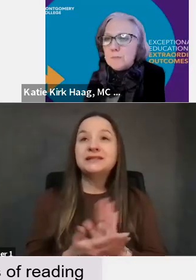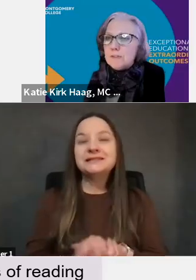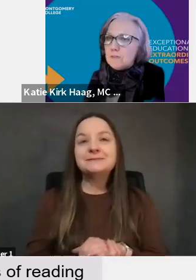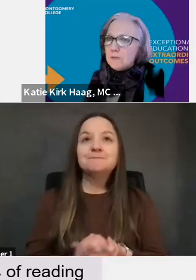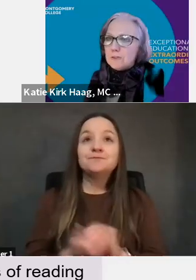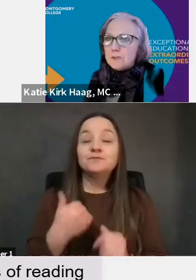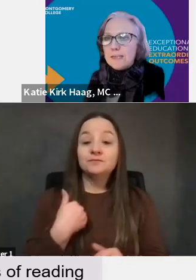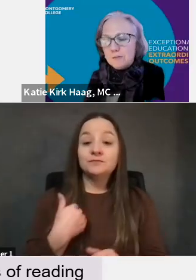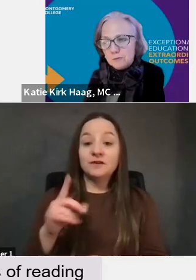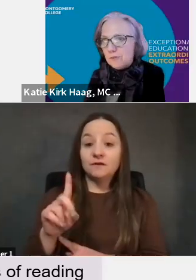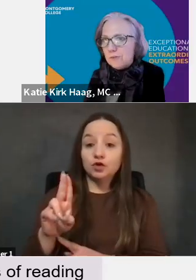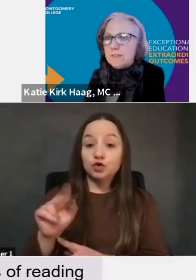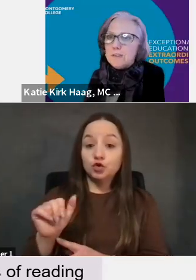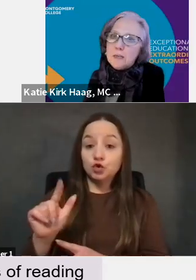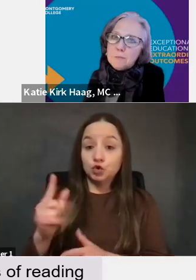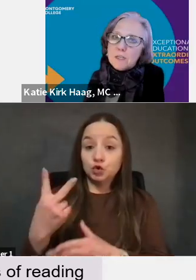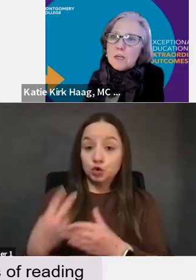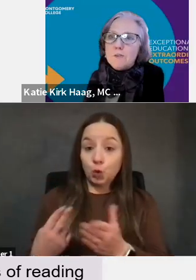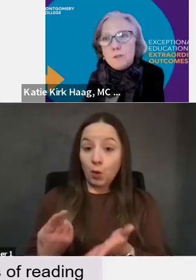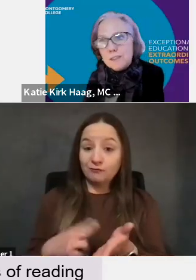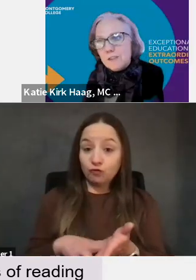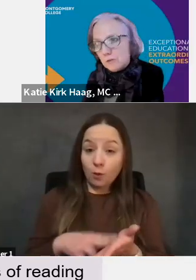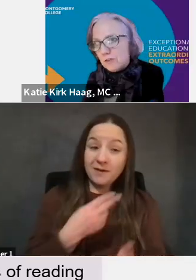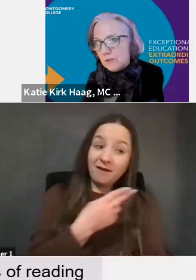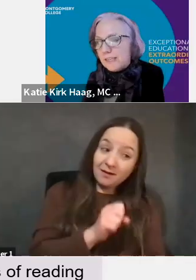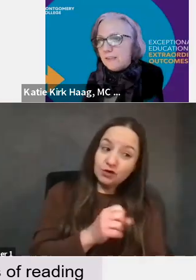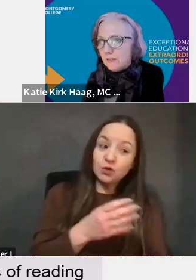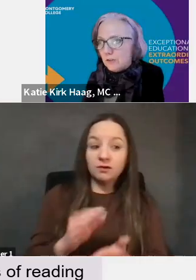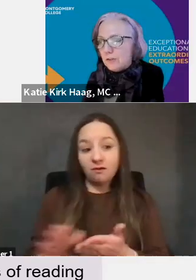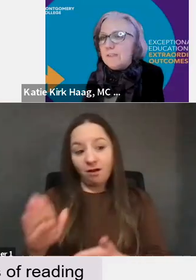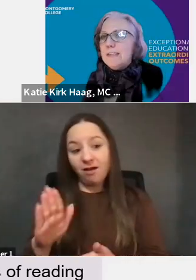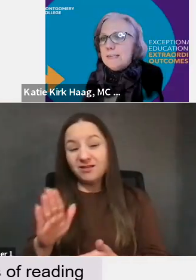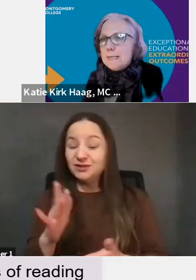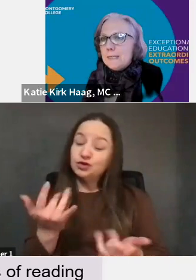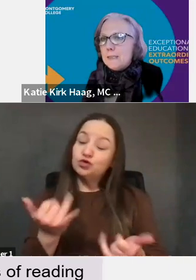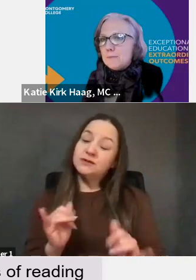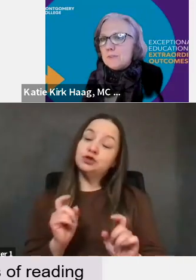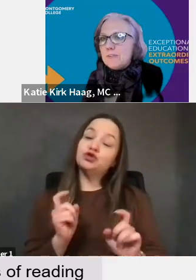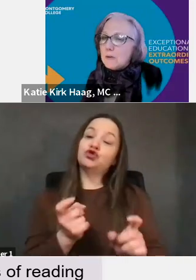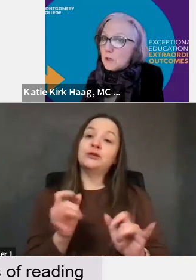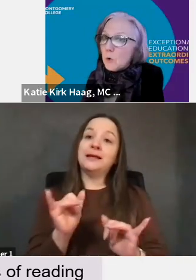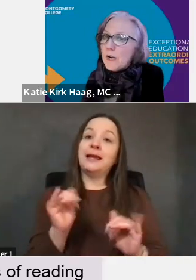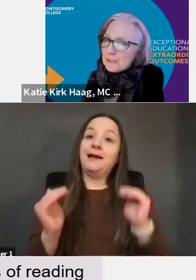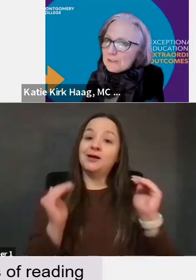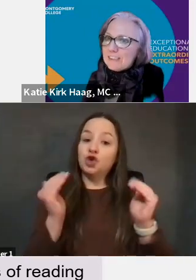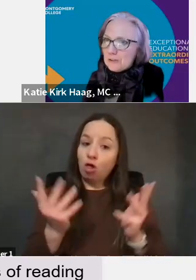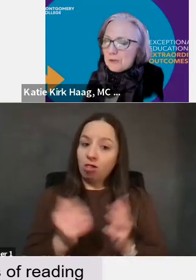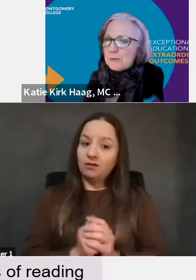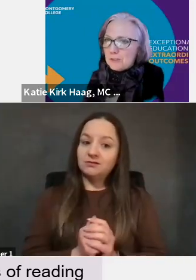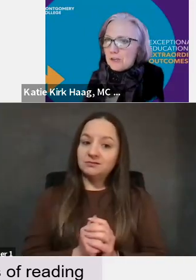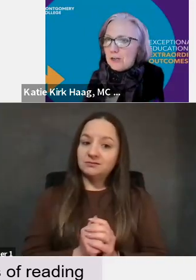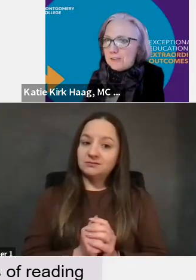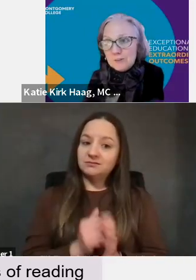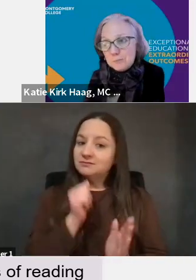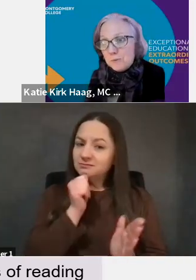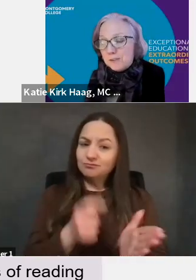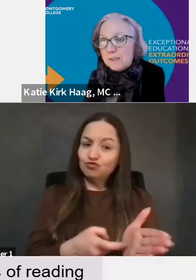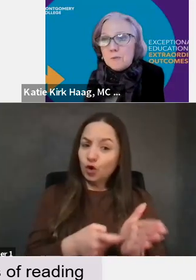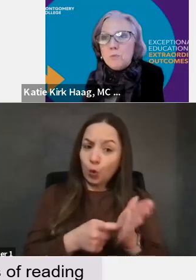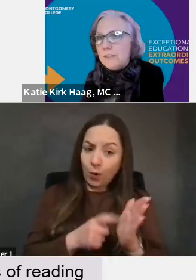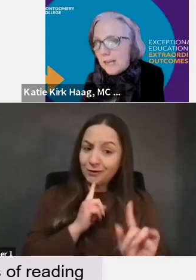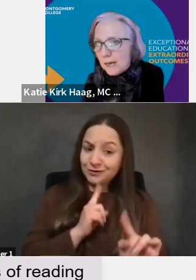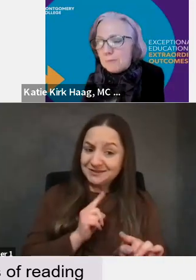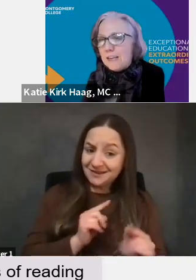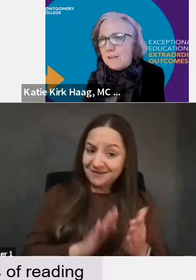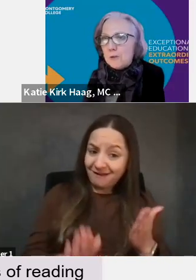have dual enrollment students or high school students that are coming to college, we're going to treat you like an adult. So it's not required that you come to college, but